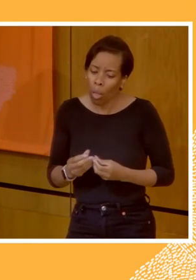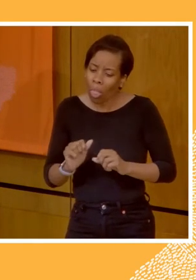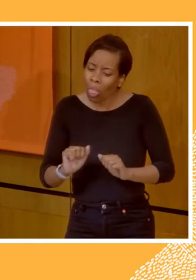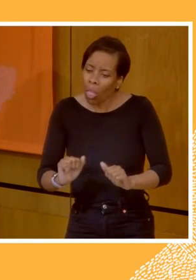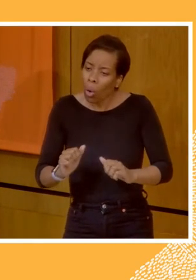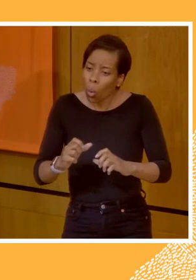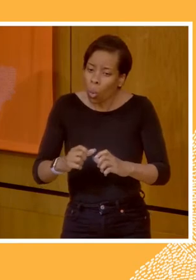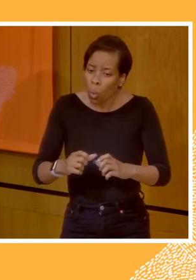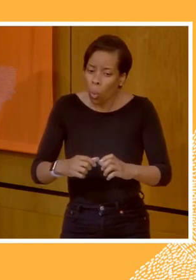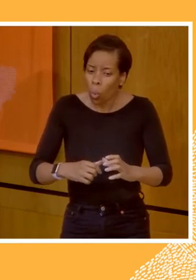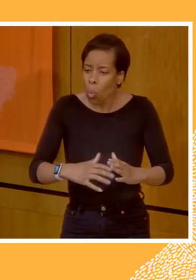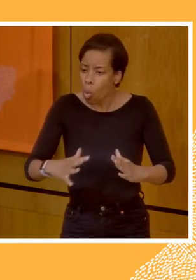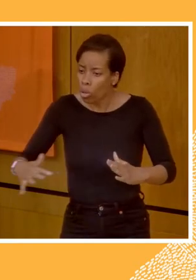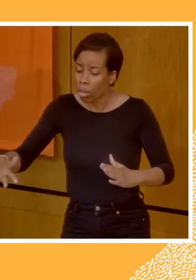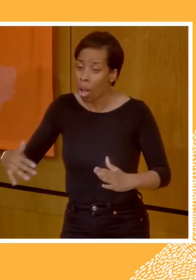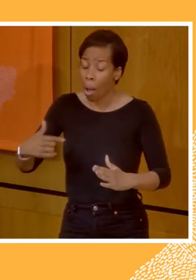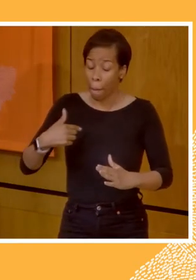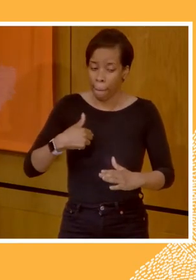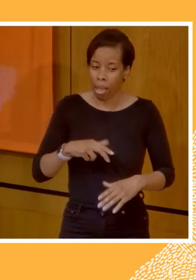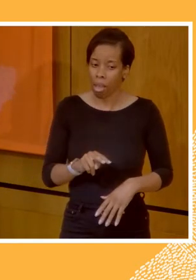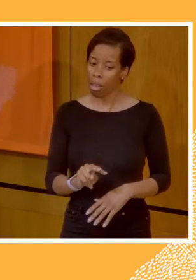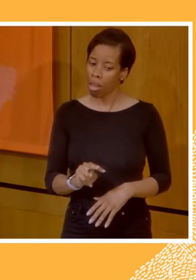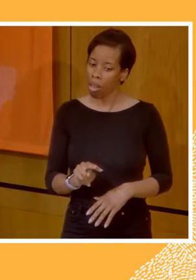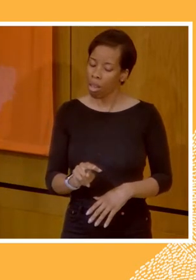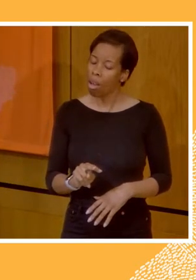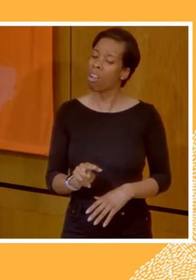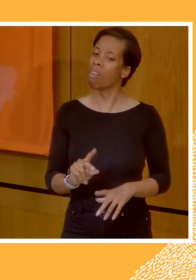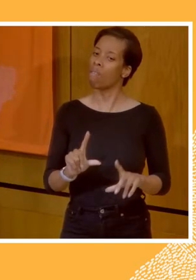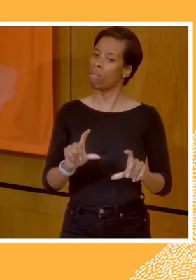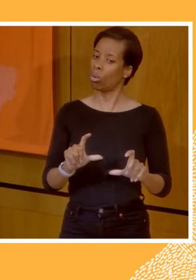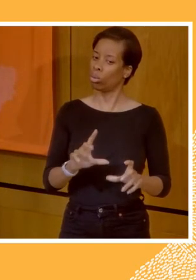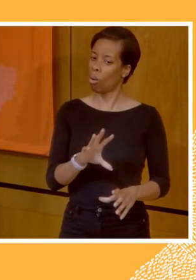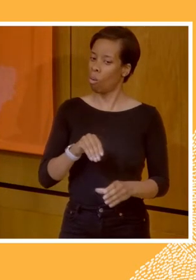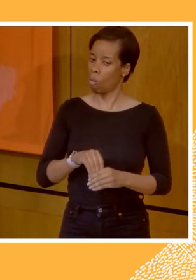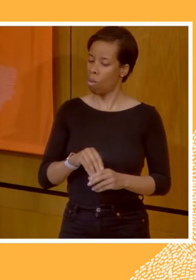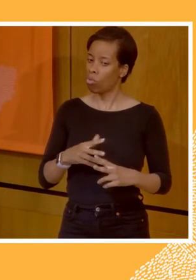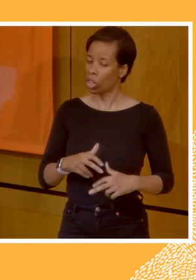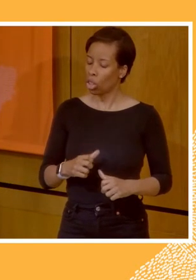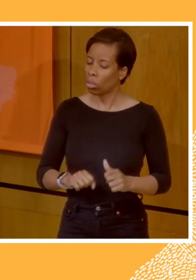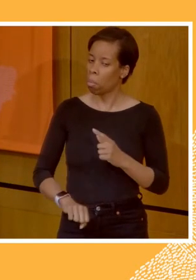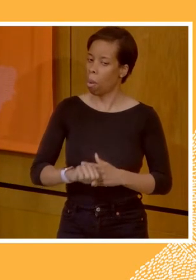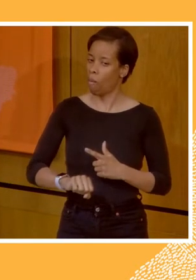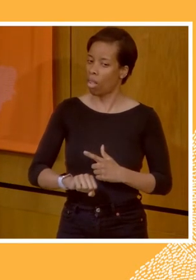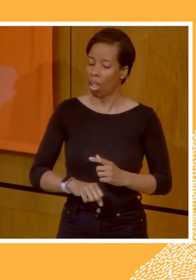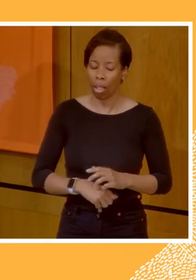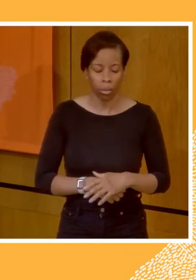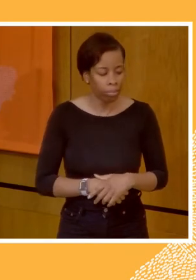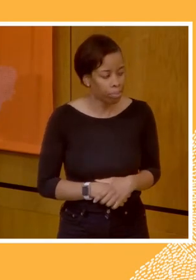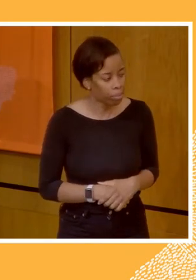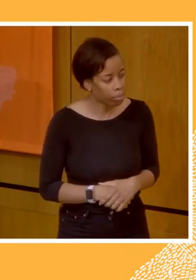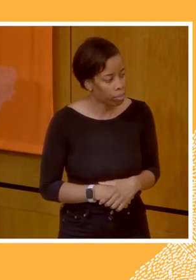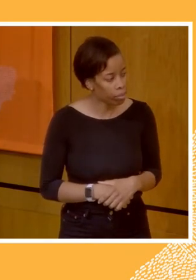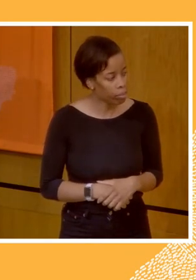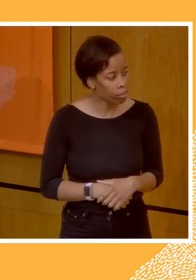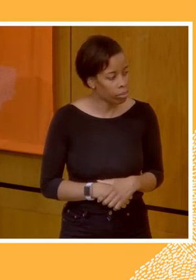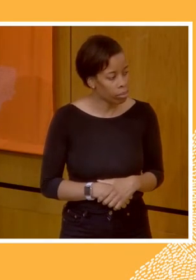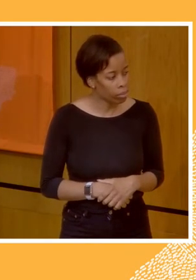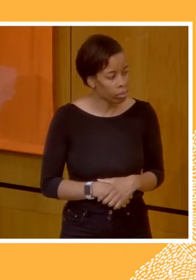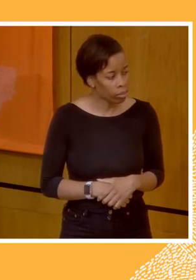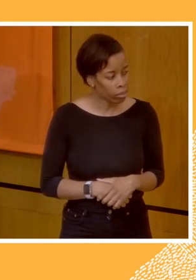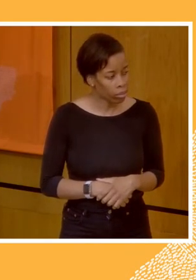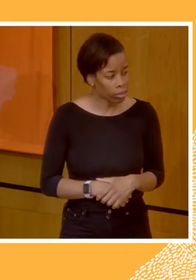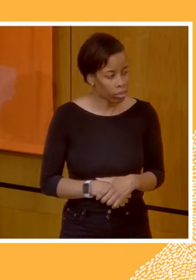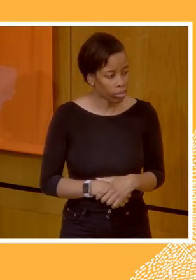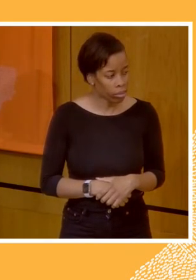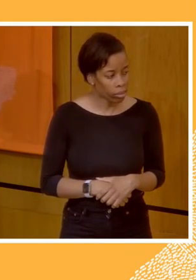using podcast in research that I've liked. Thank you. I think one of the things that, because none of you